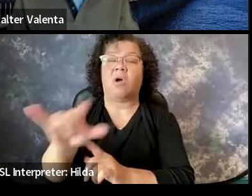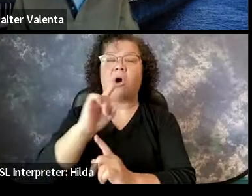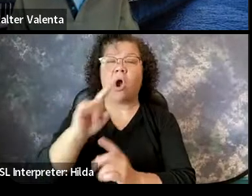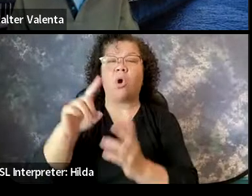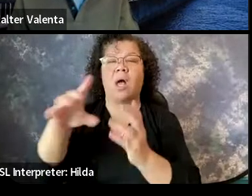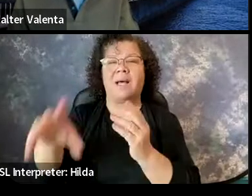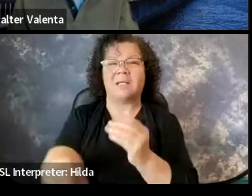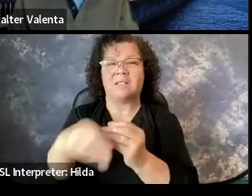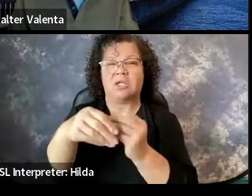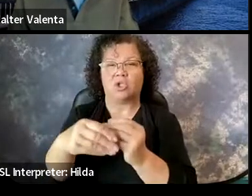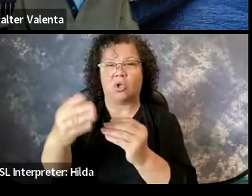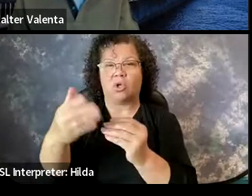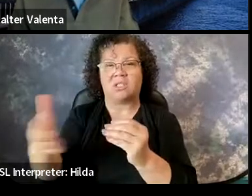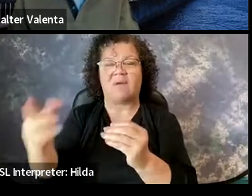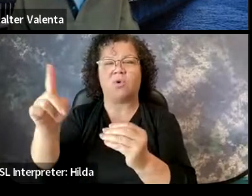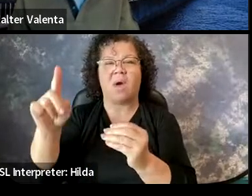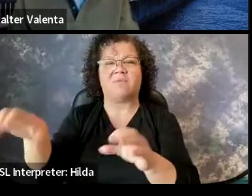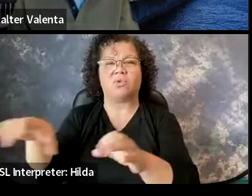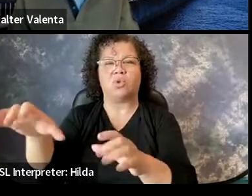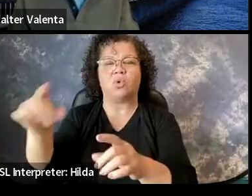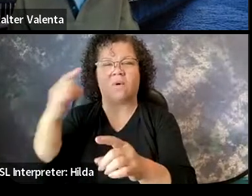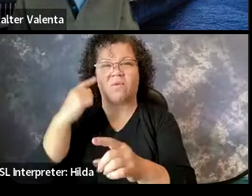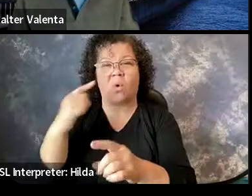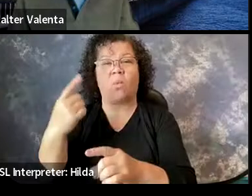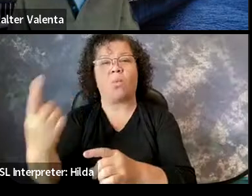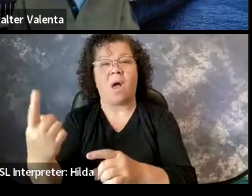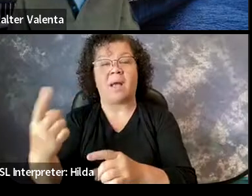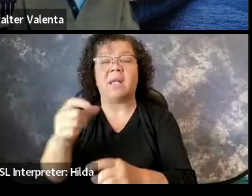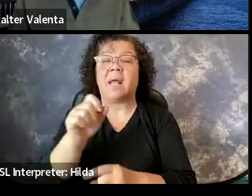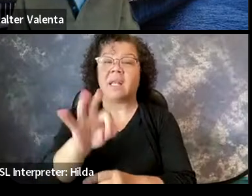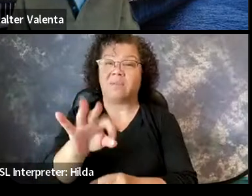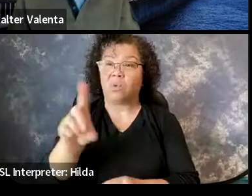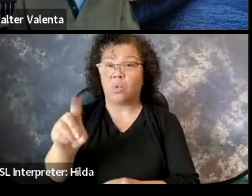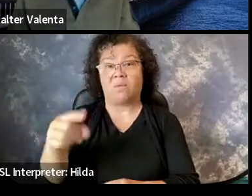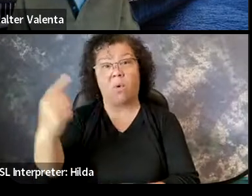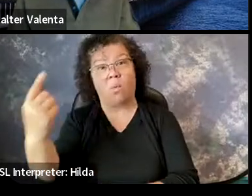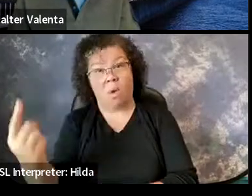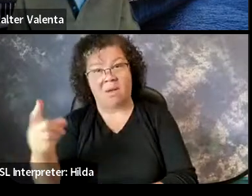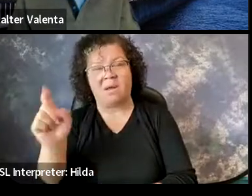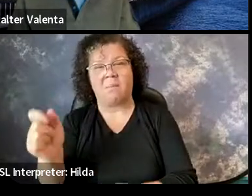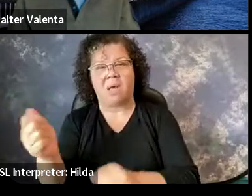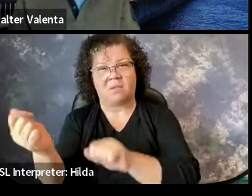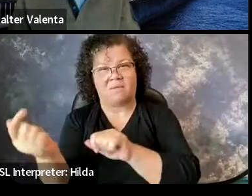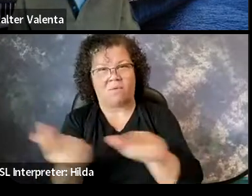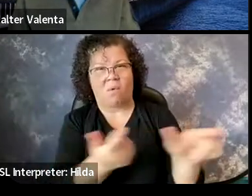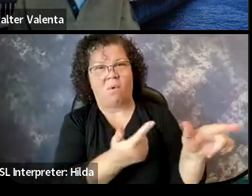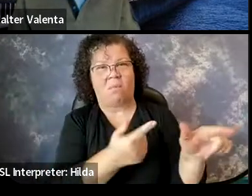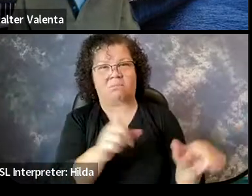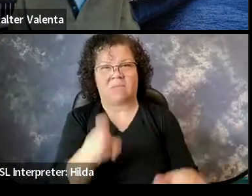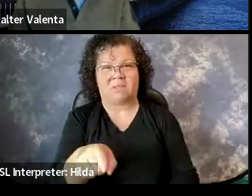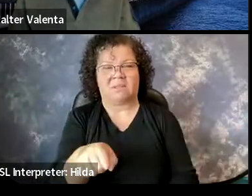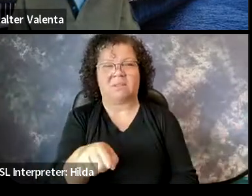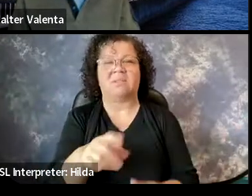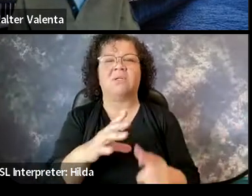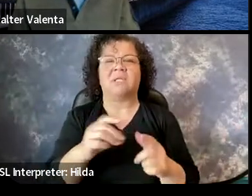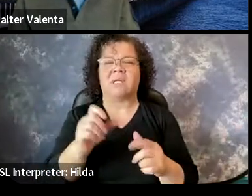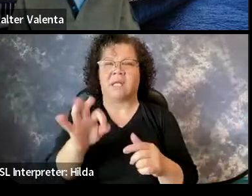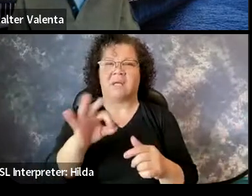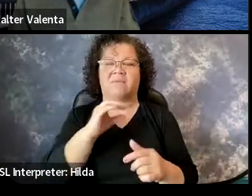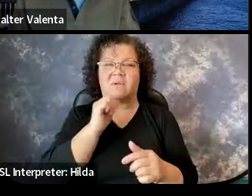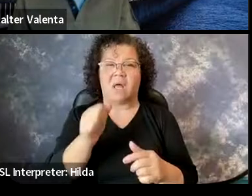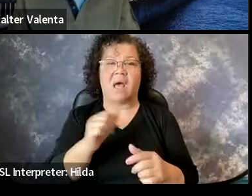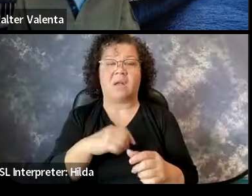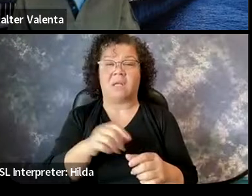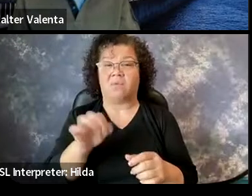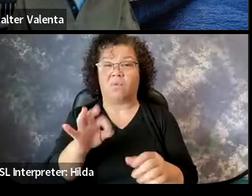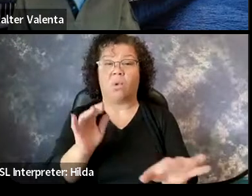for a specific tribe. But if you're going to do that for one tribe, you need to do that for all tribes, whether or not we walked away from the treaty proceedings or not.